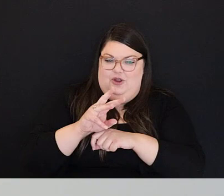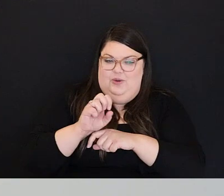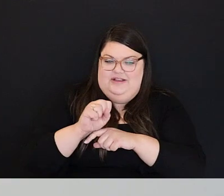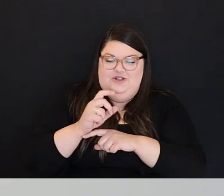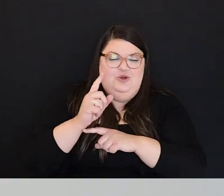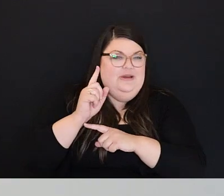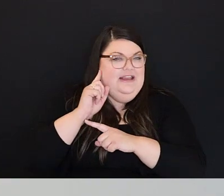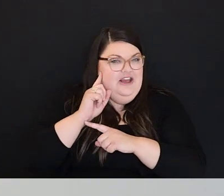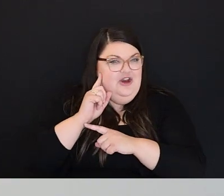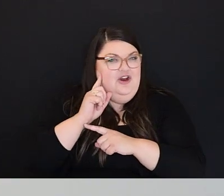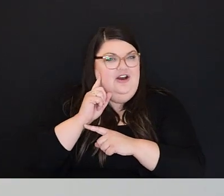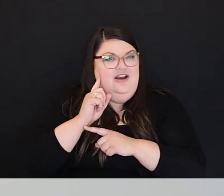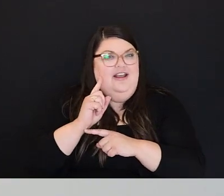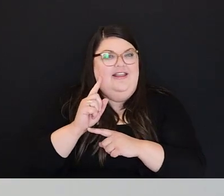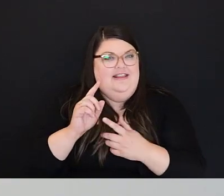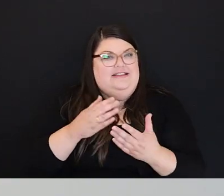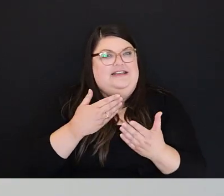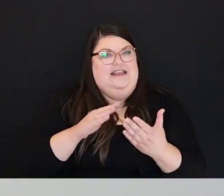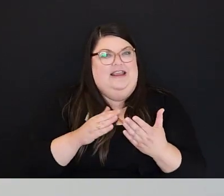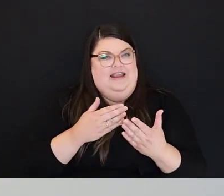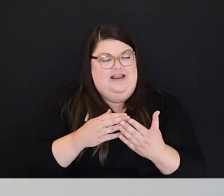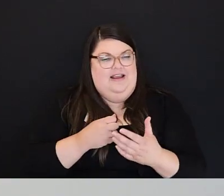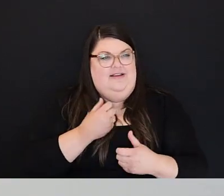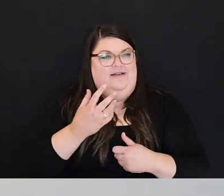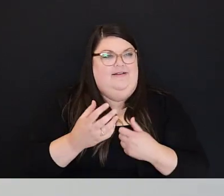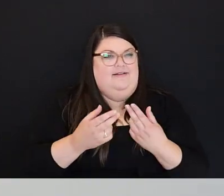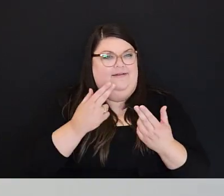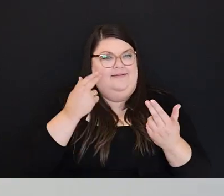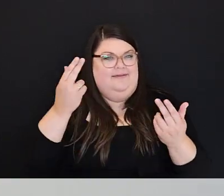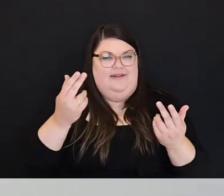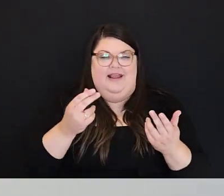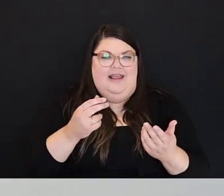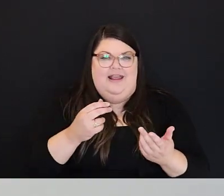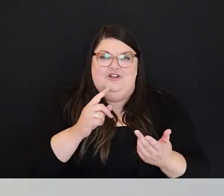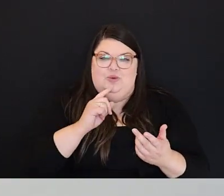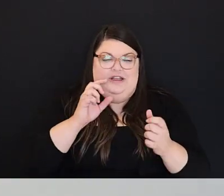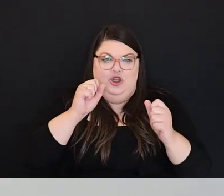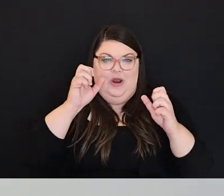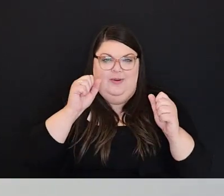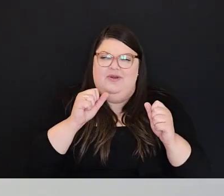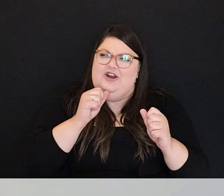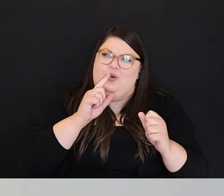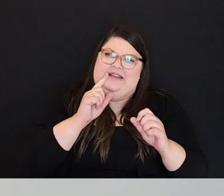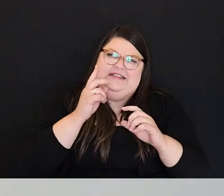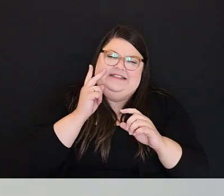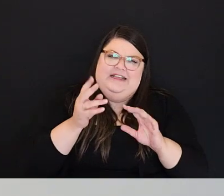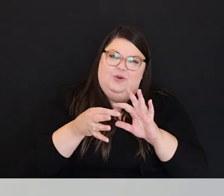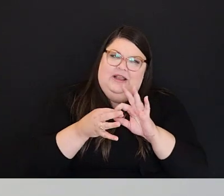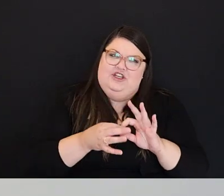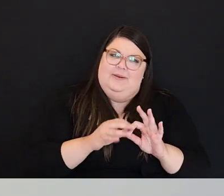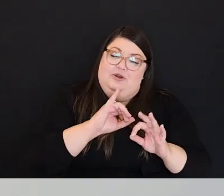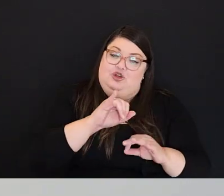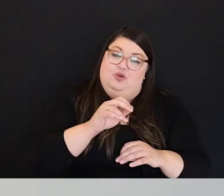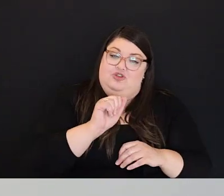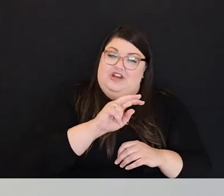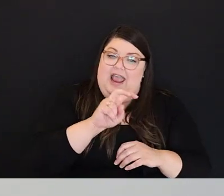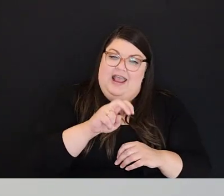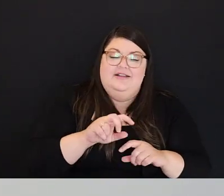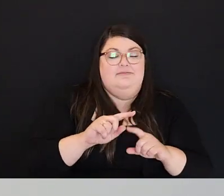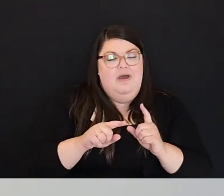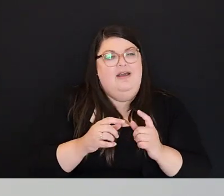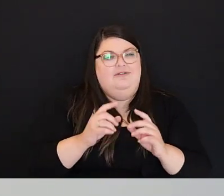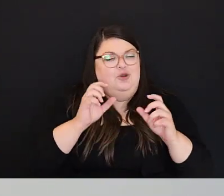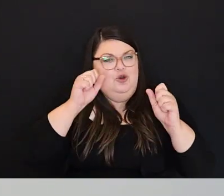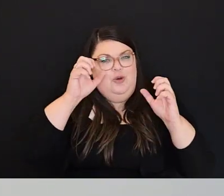line singing, and it is incredible. It is incredible. I still don't see that relationship to jazz necessarily, but it